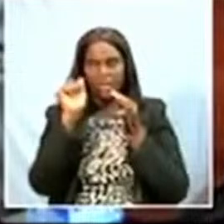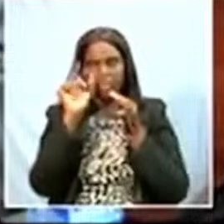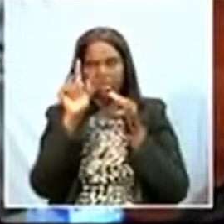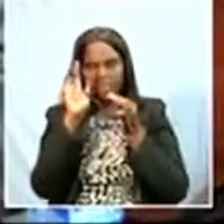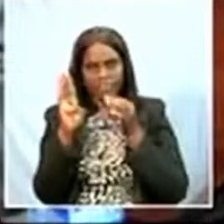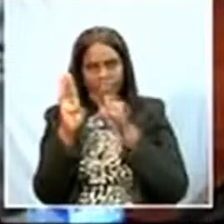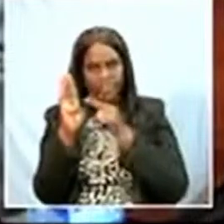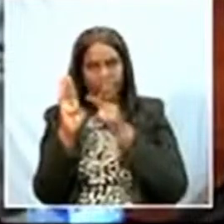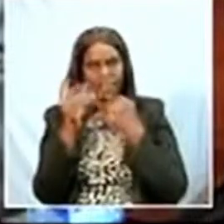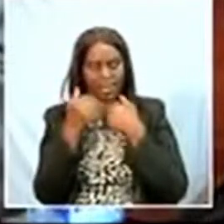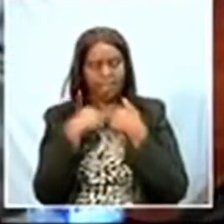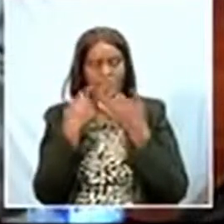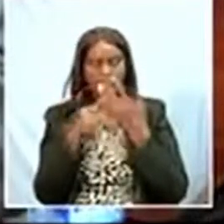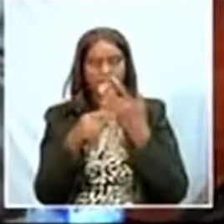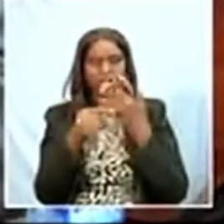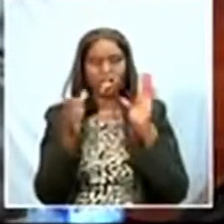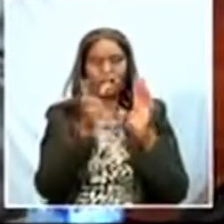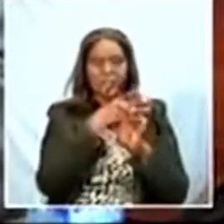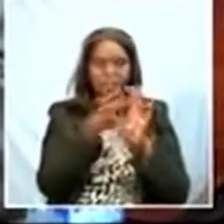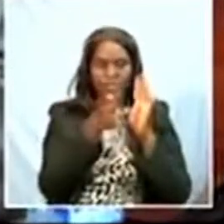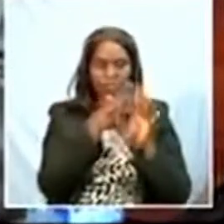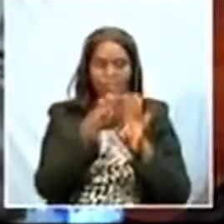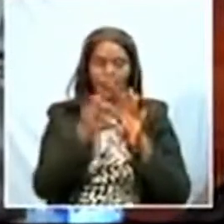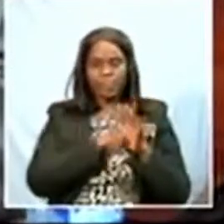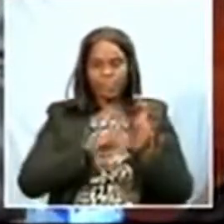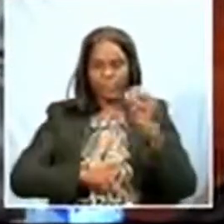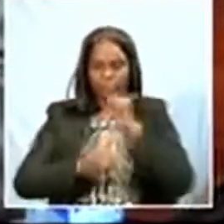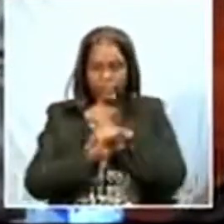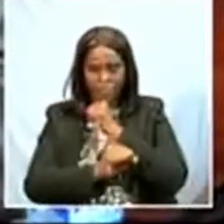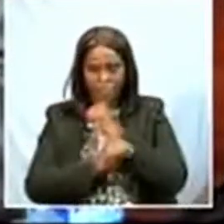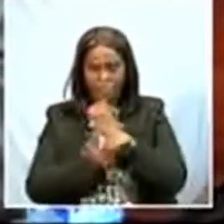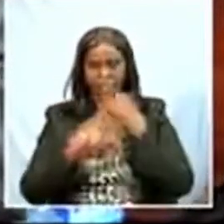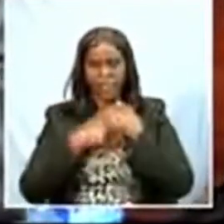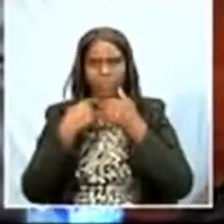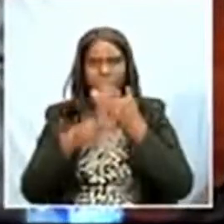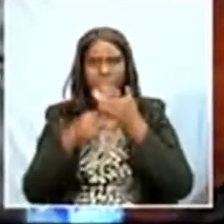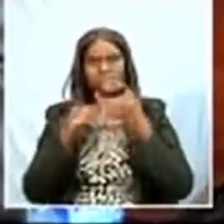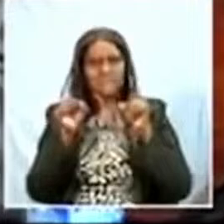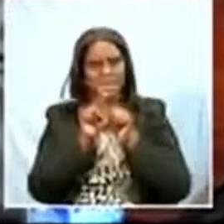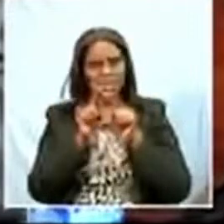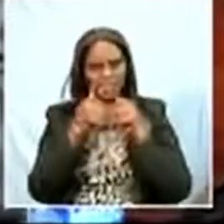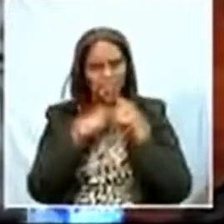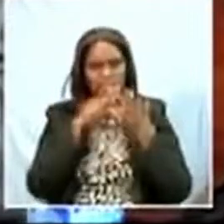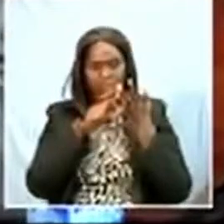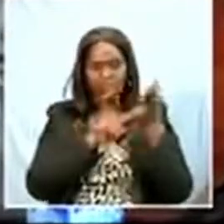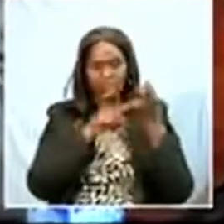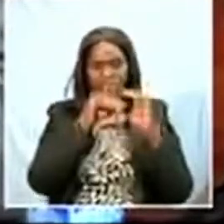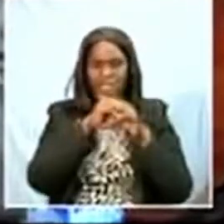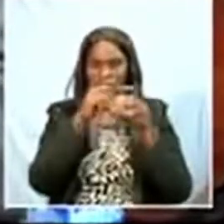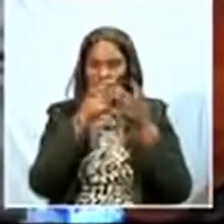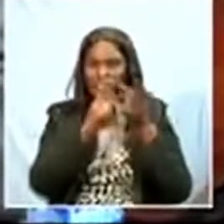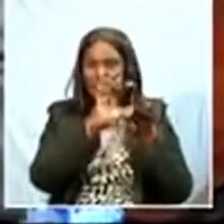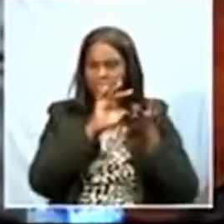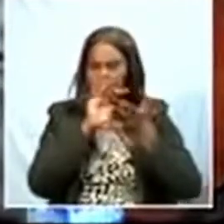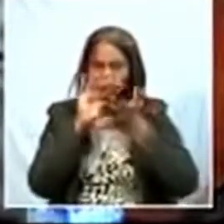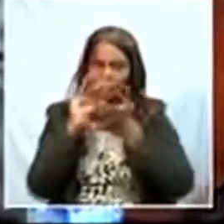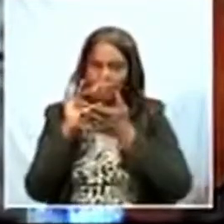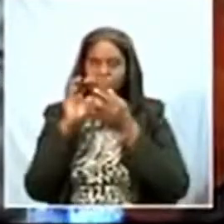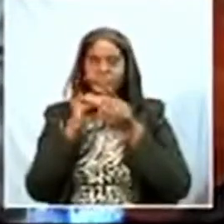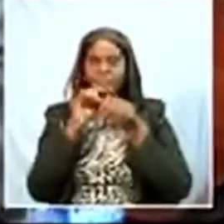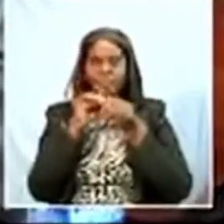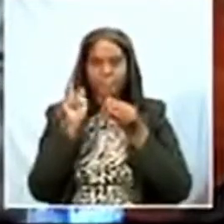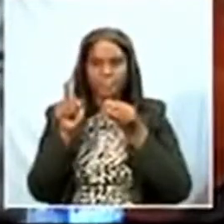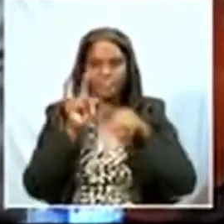been abused by member states. Actually, they have quite stringent rules even in terms of borrowing.